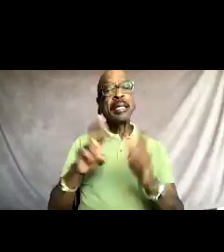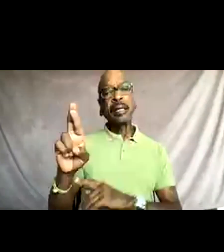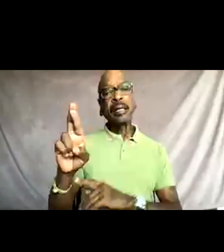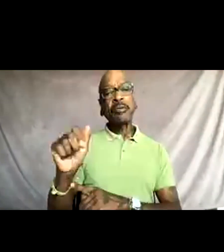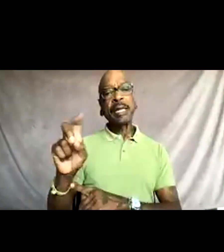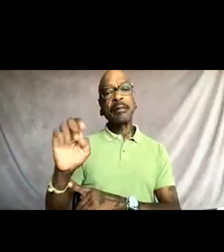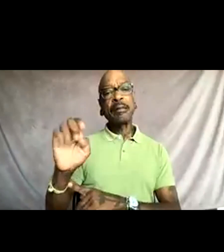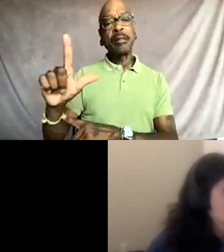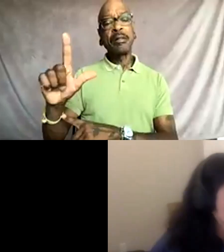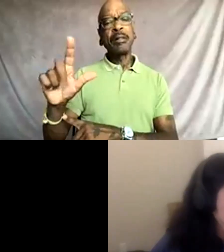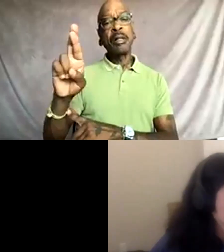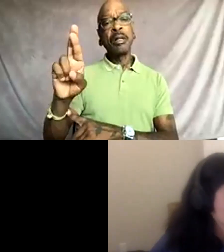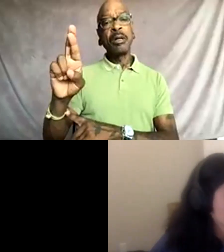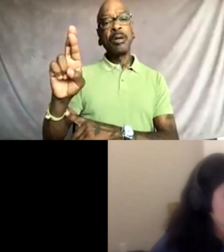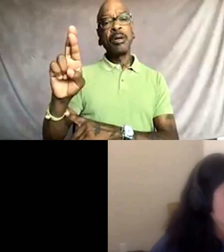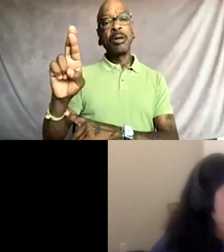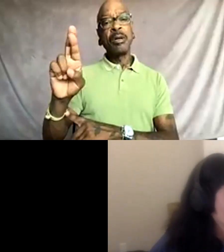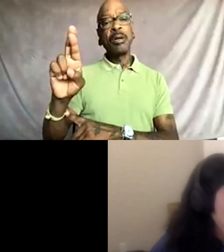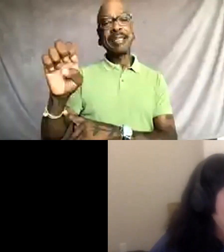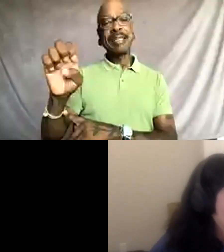Unless you want me to share, Dorian.